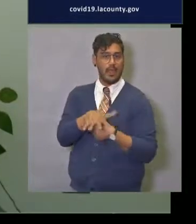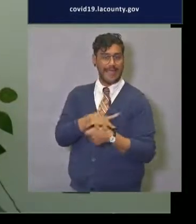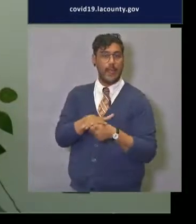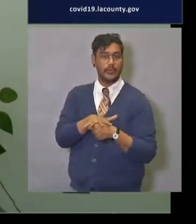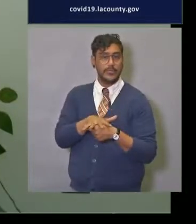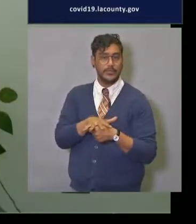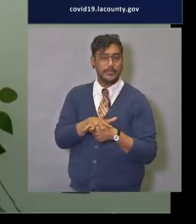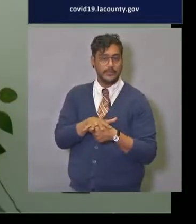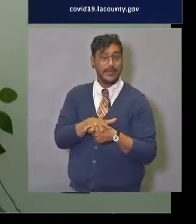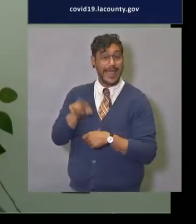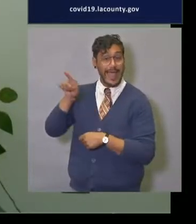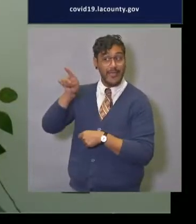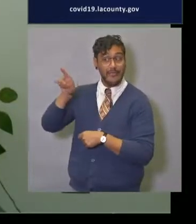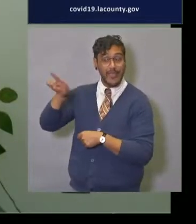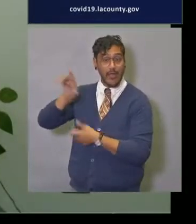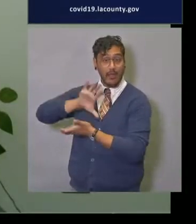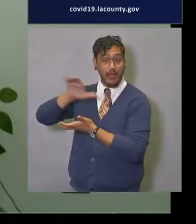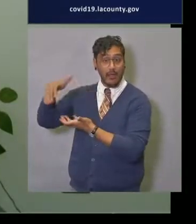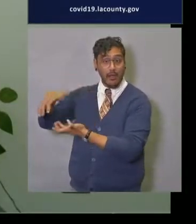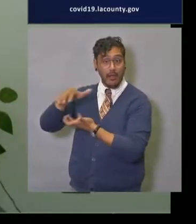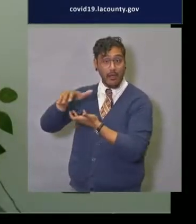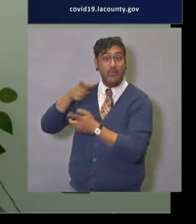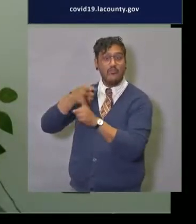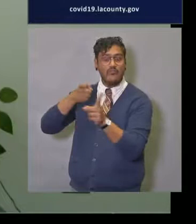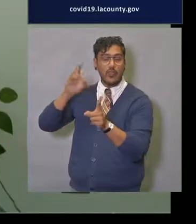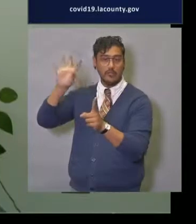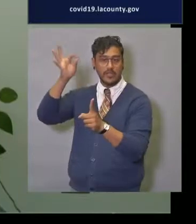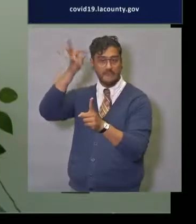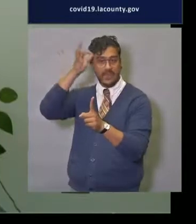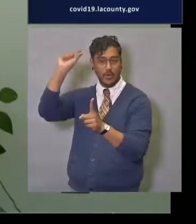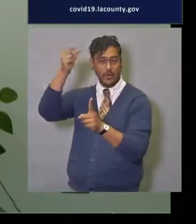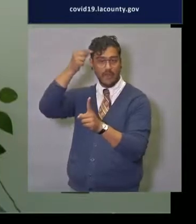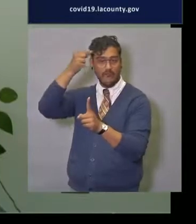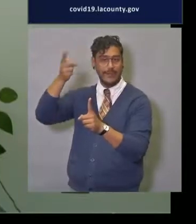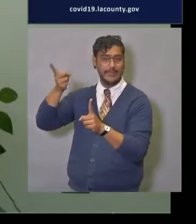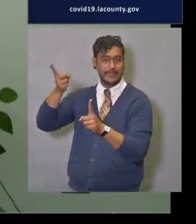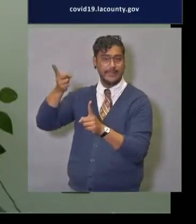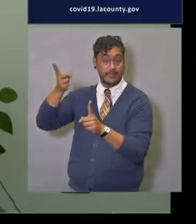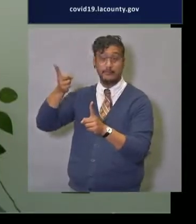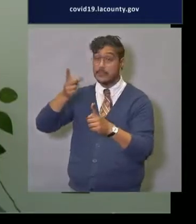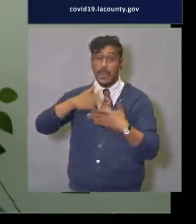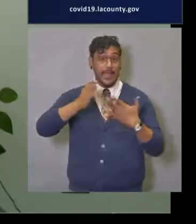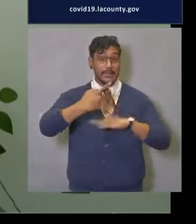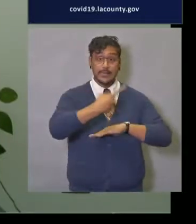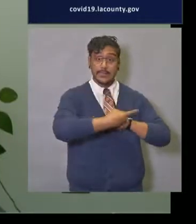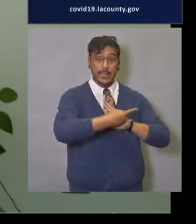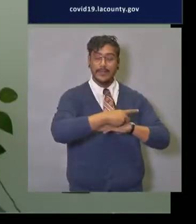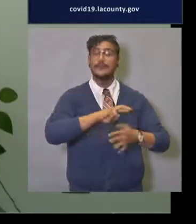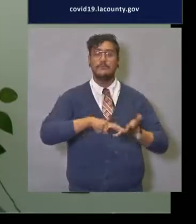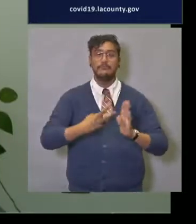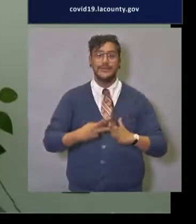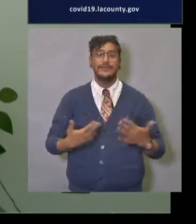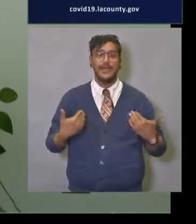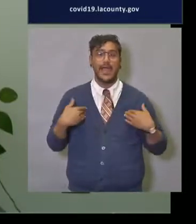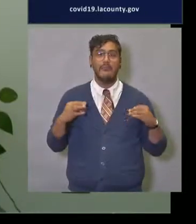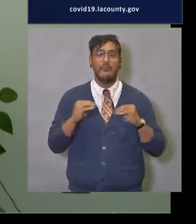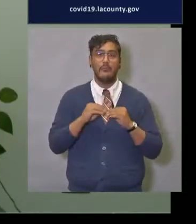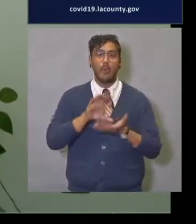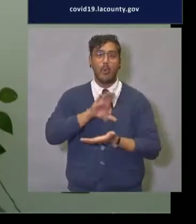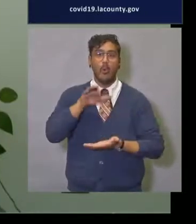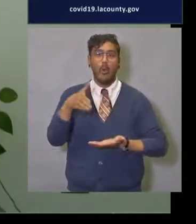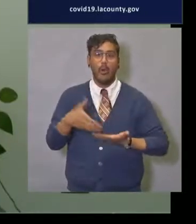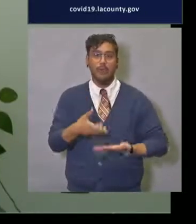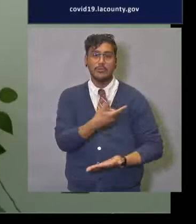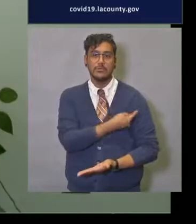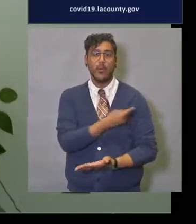they get their allocations directly from the federal government. And at the end of the day, that means that there are more doses here in LA County to